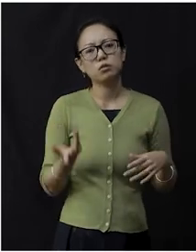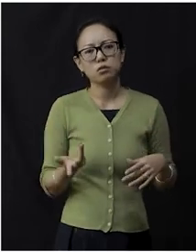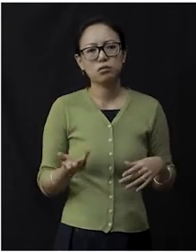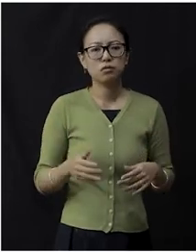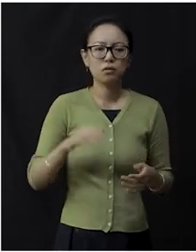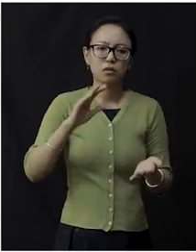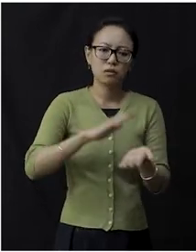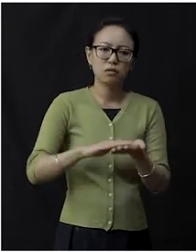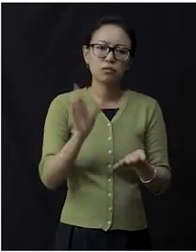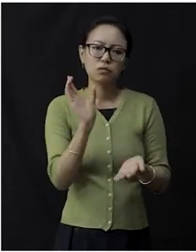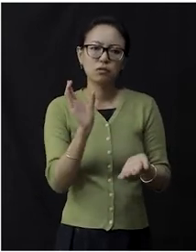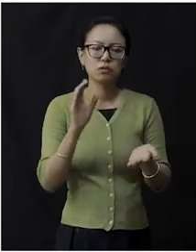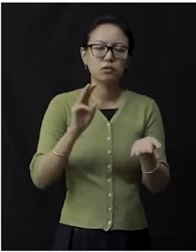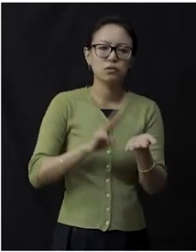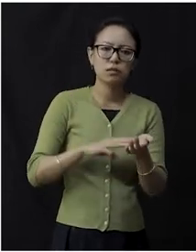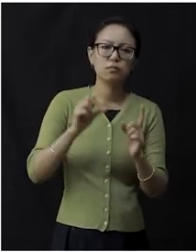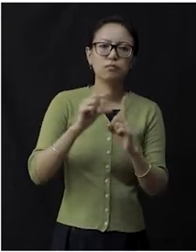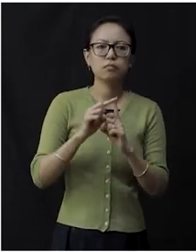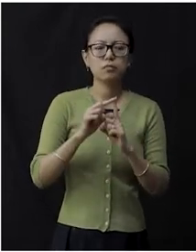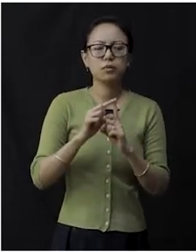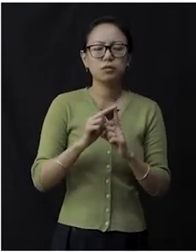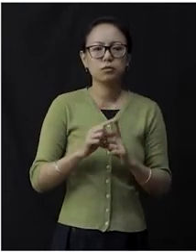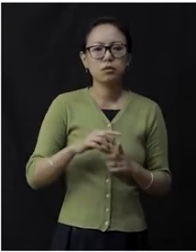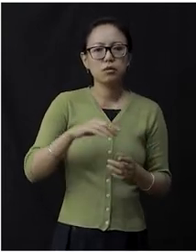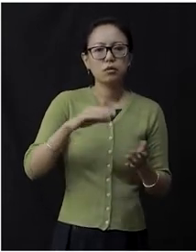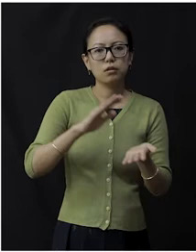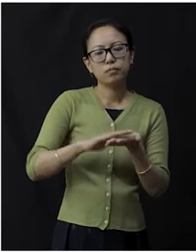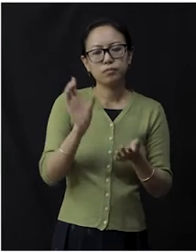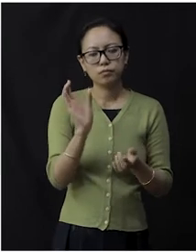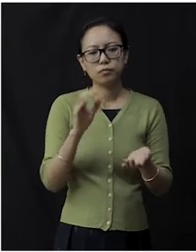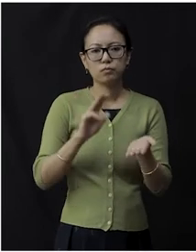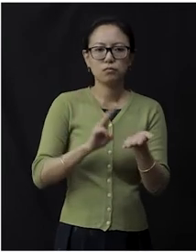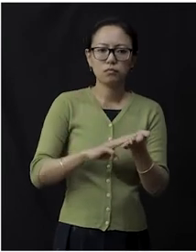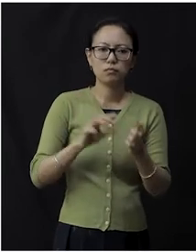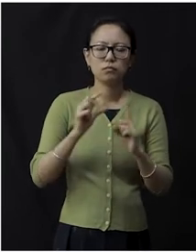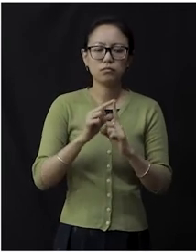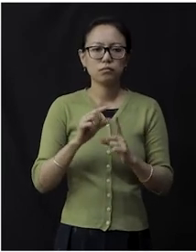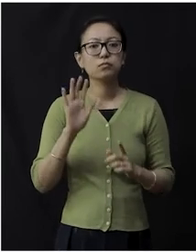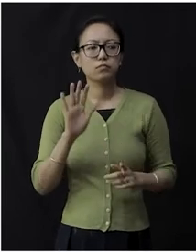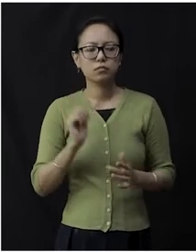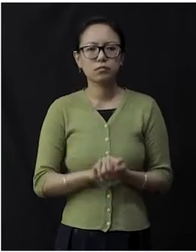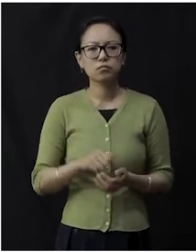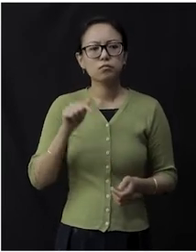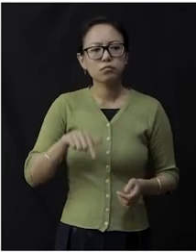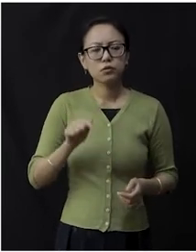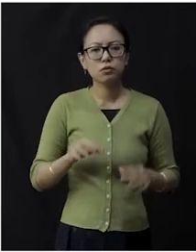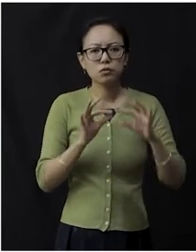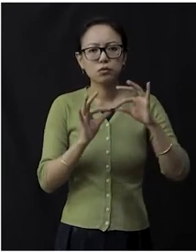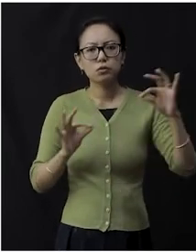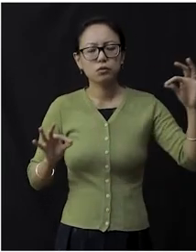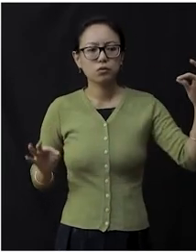be thinking, reading and listening to a story about